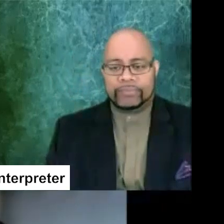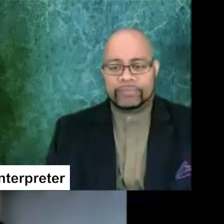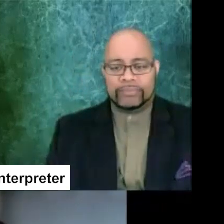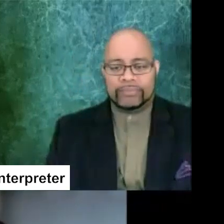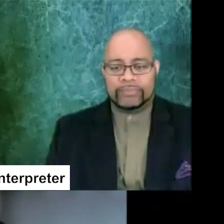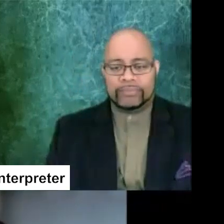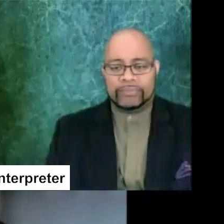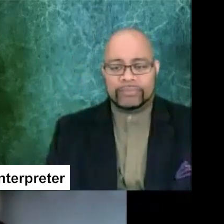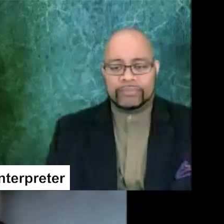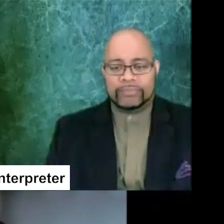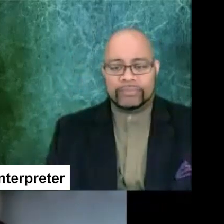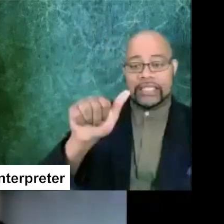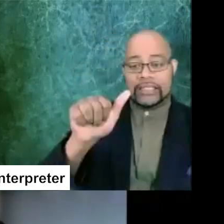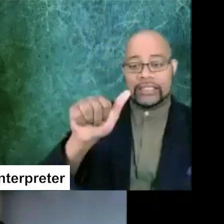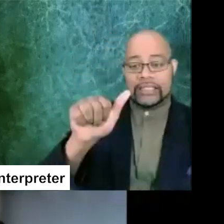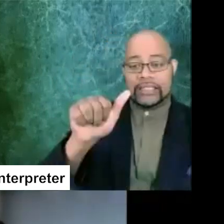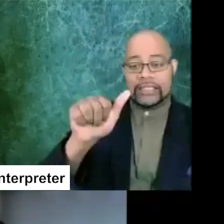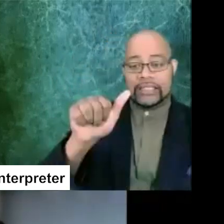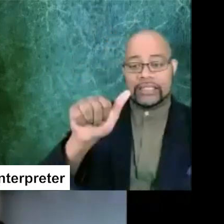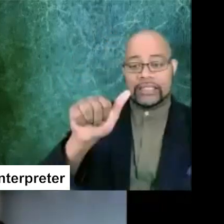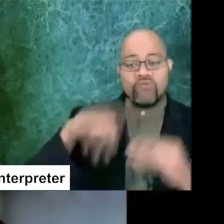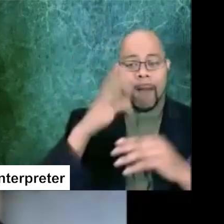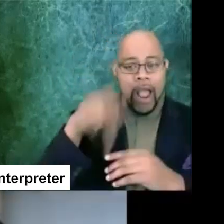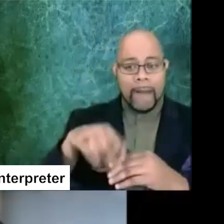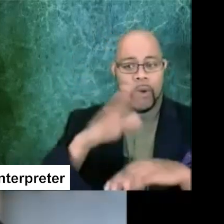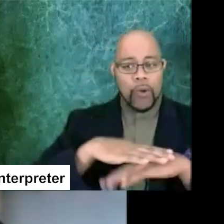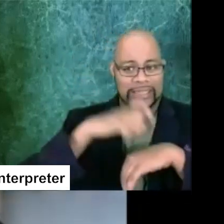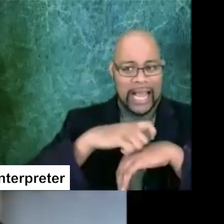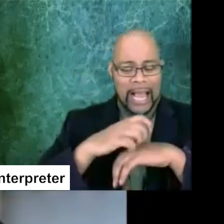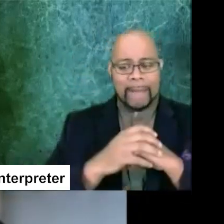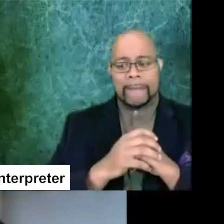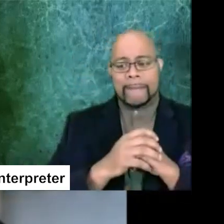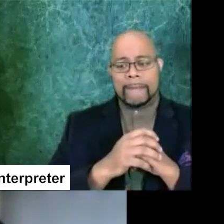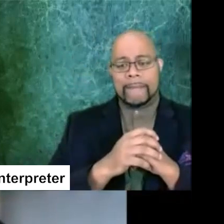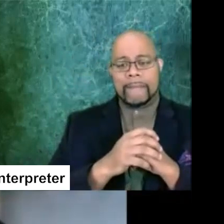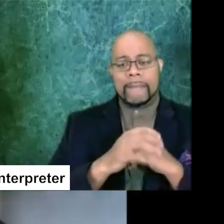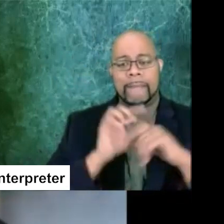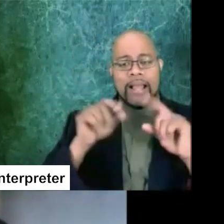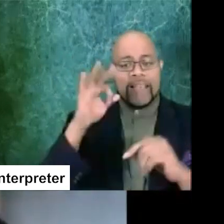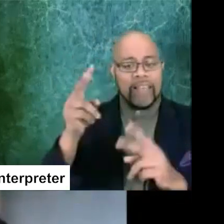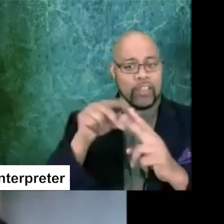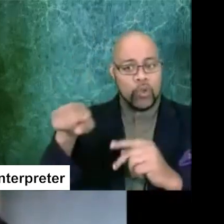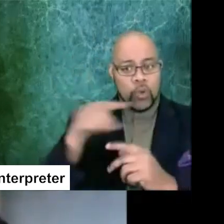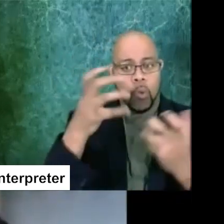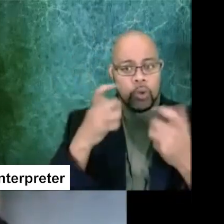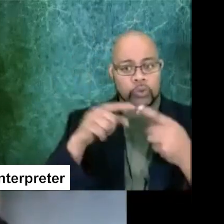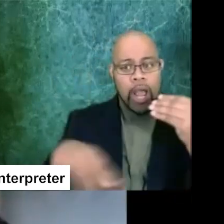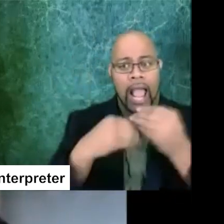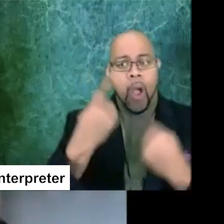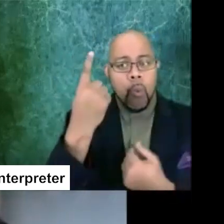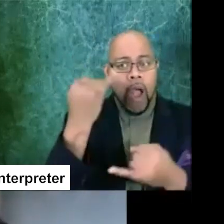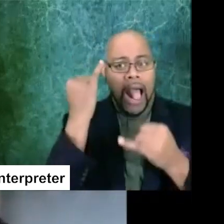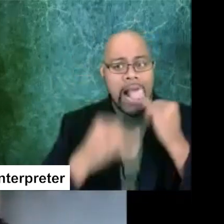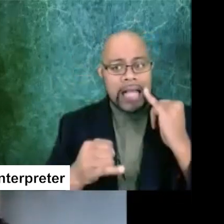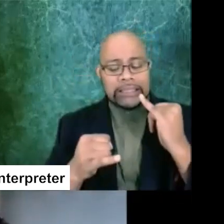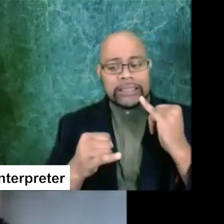This is Lydia. We're wrapping up on time, but if either of you wants to add one